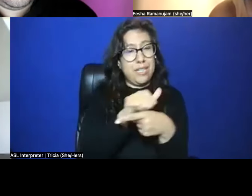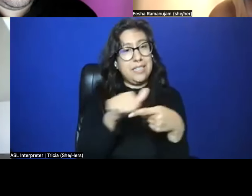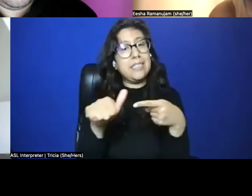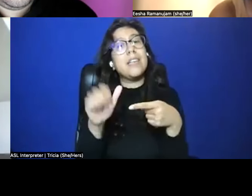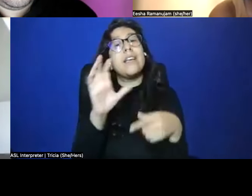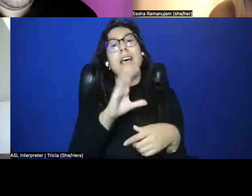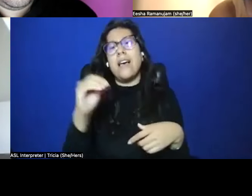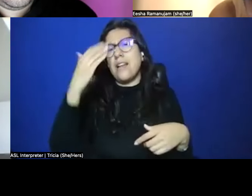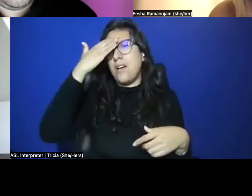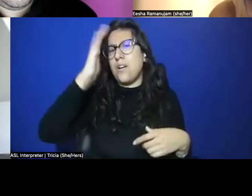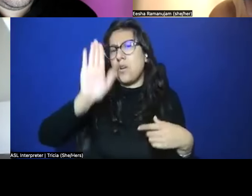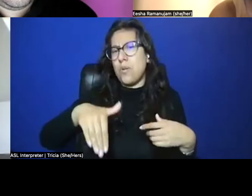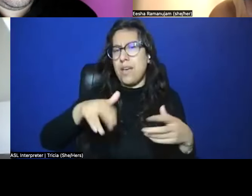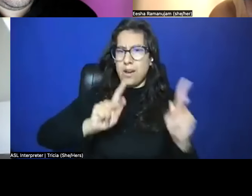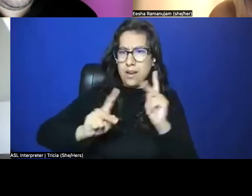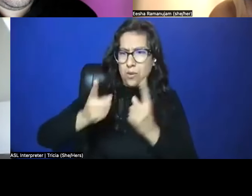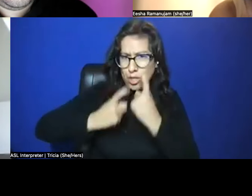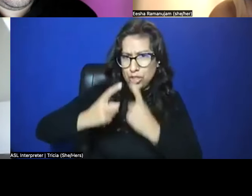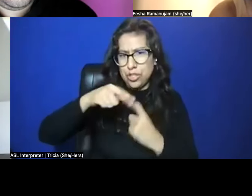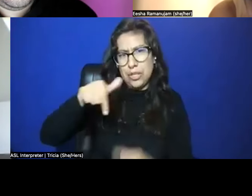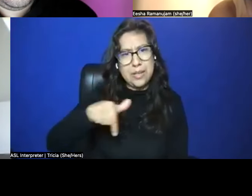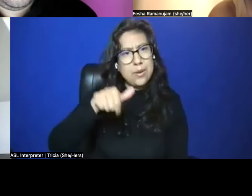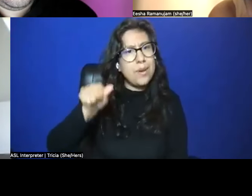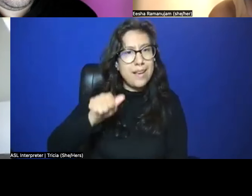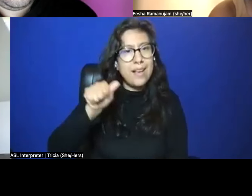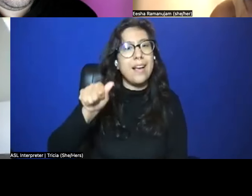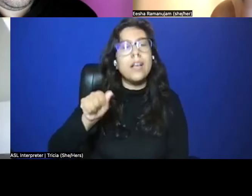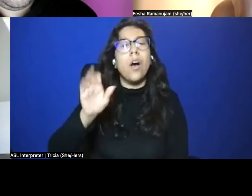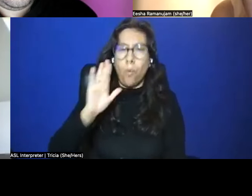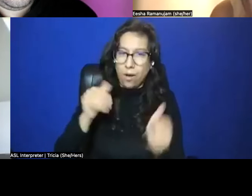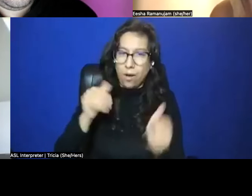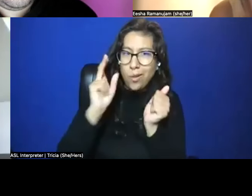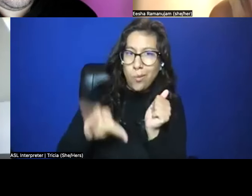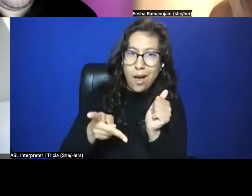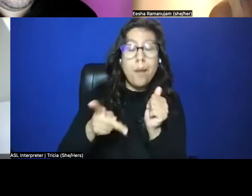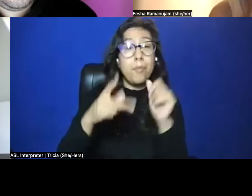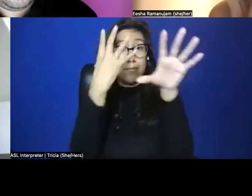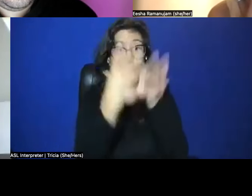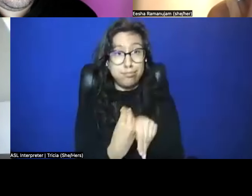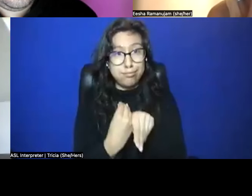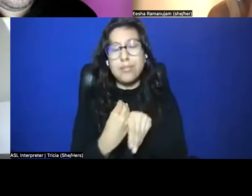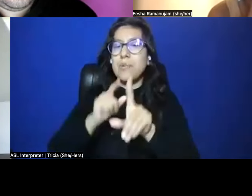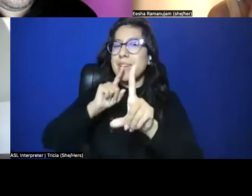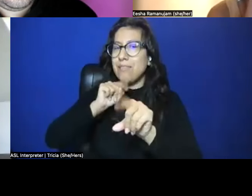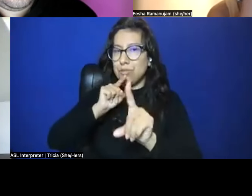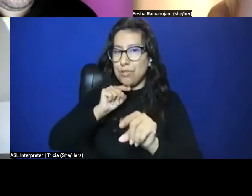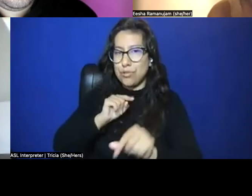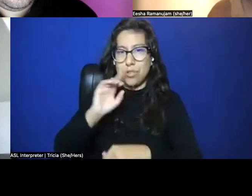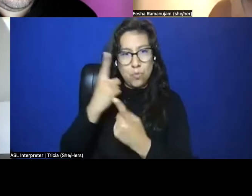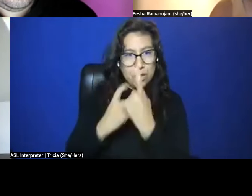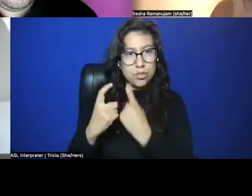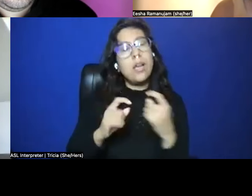know that there are some questions in the Q&A. We're going to follow up post-call with answers to those questions and